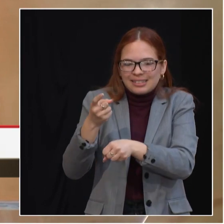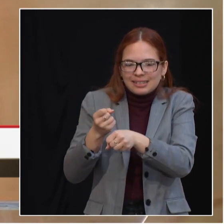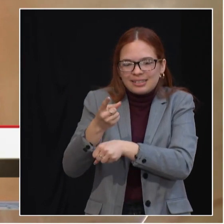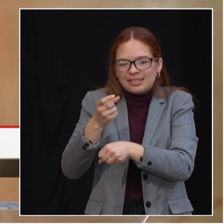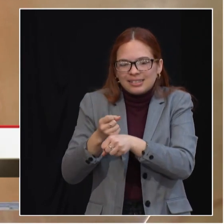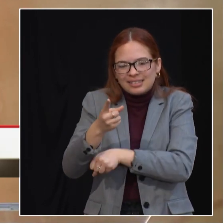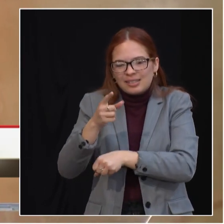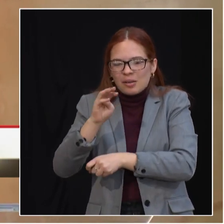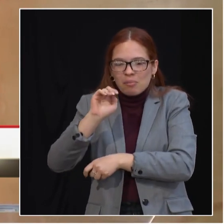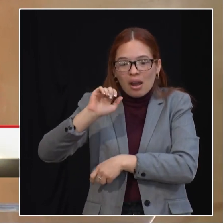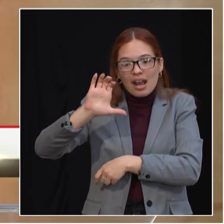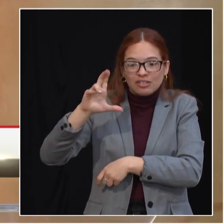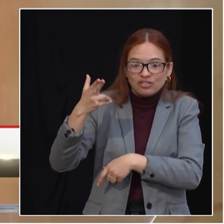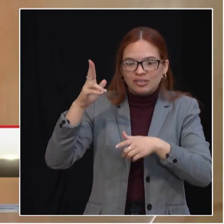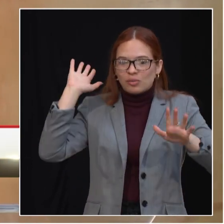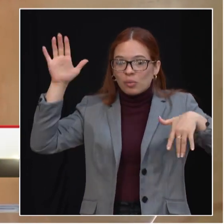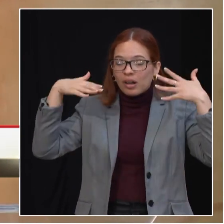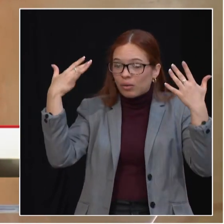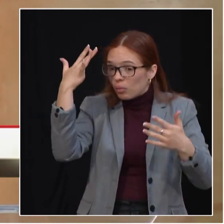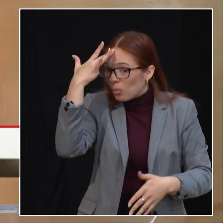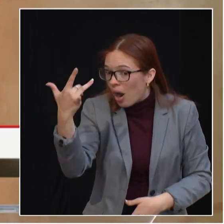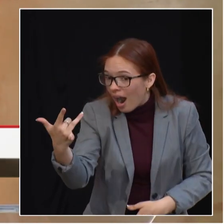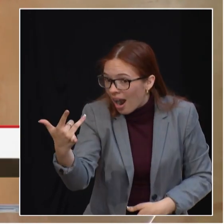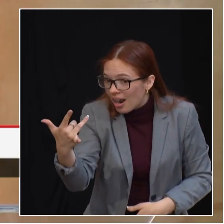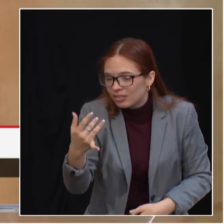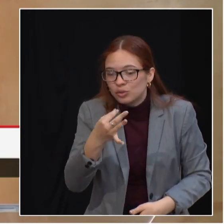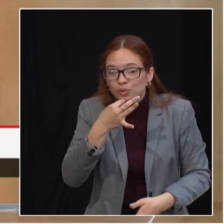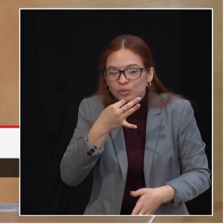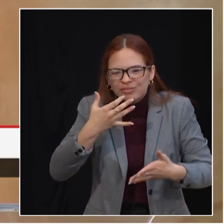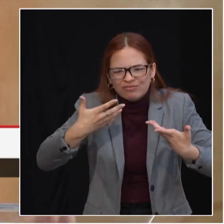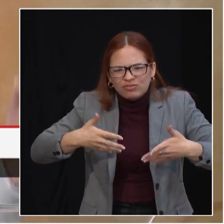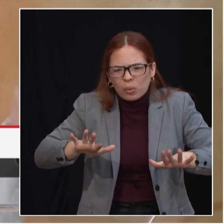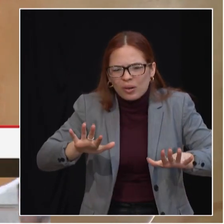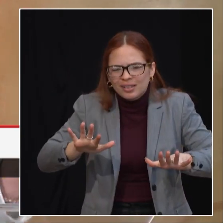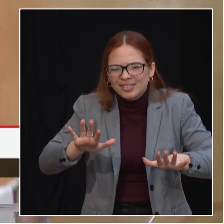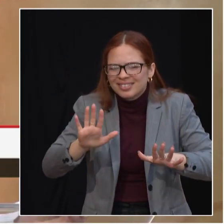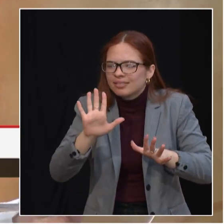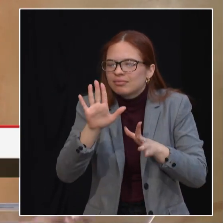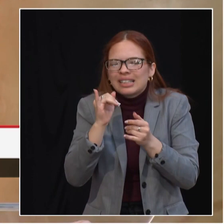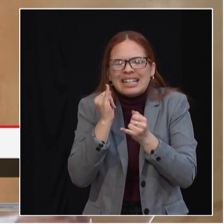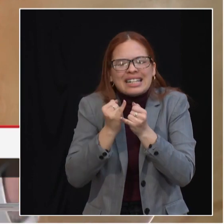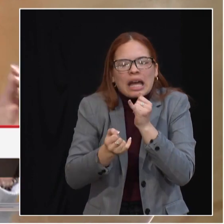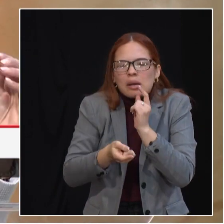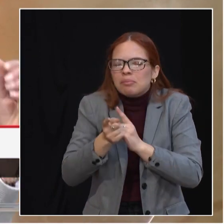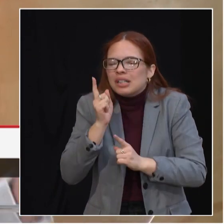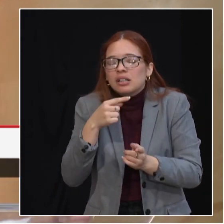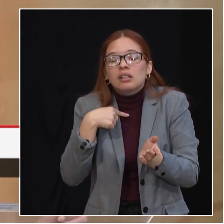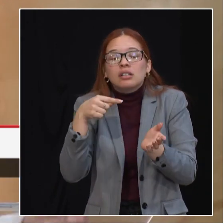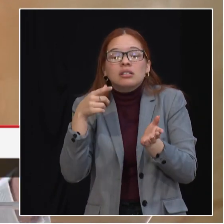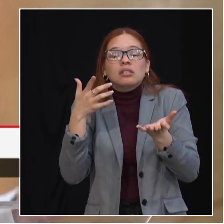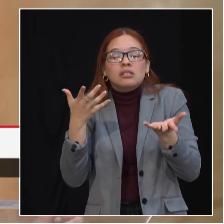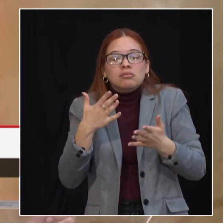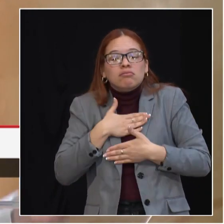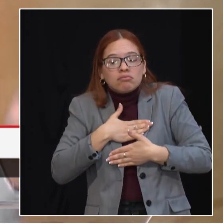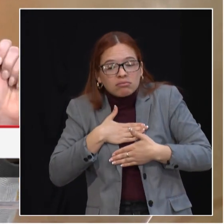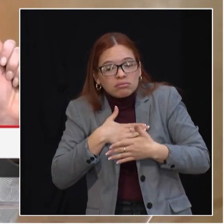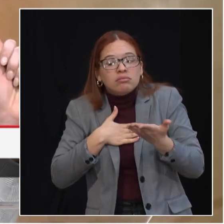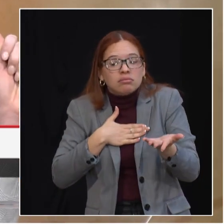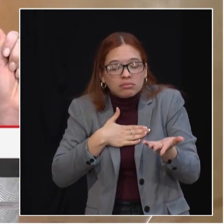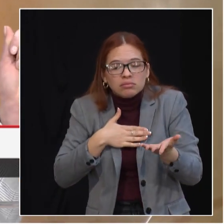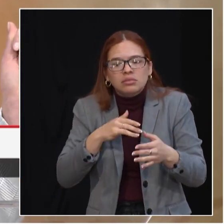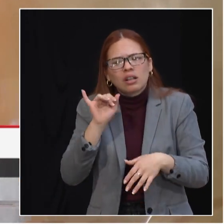right? Savor them. When we talk about affordable housing, land use is one of the most